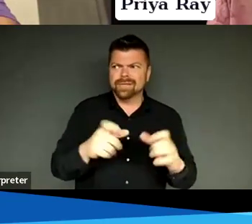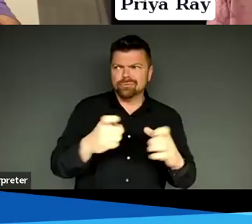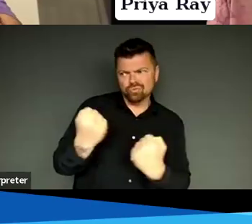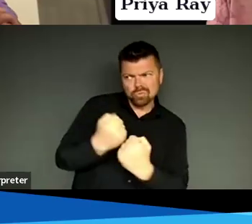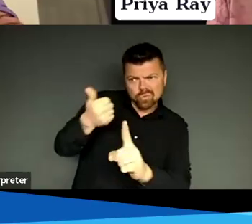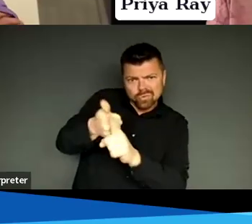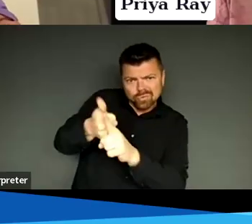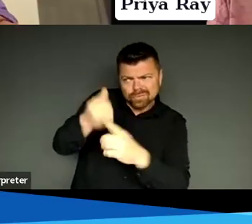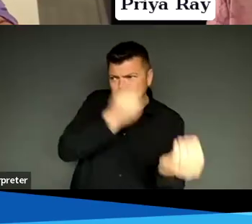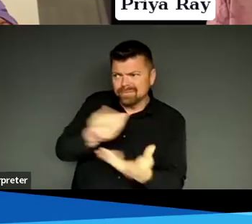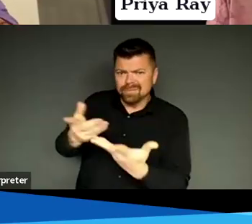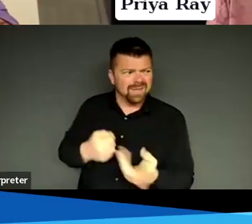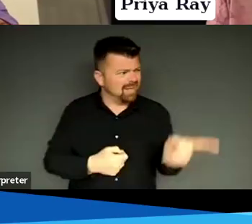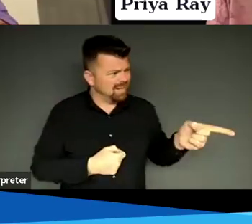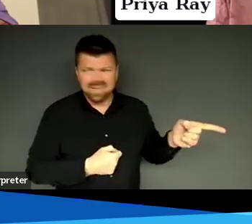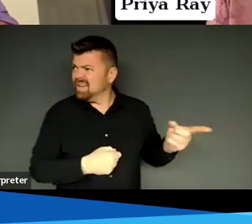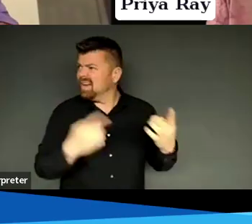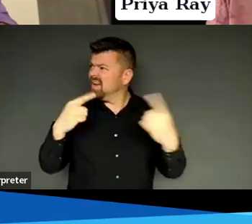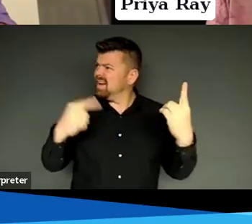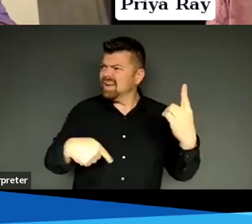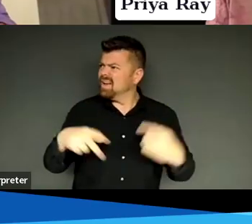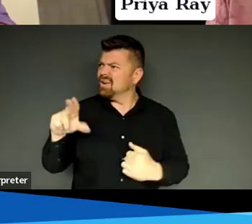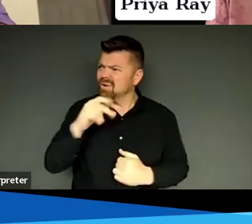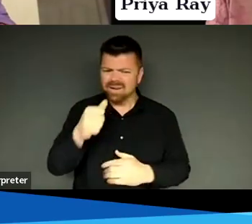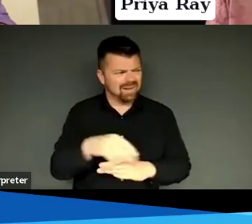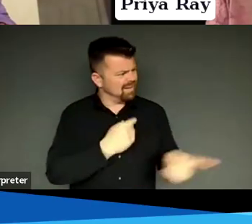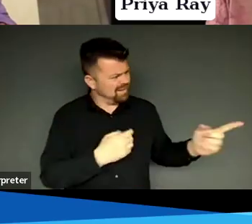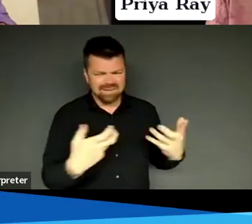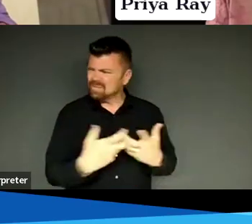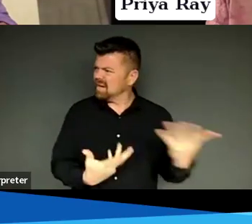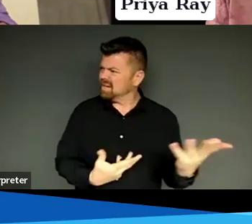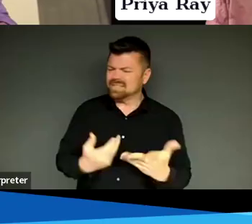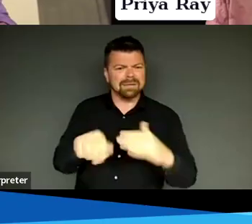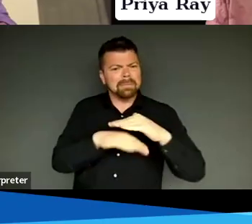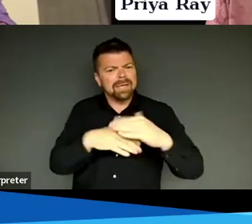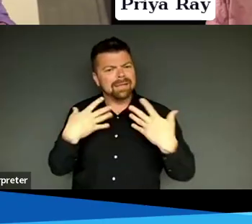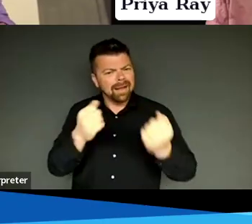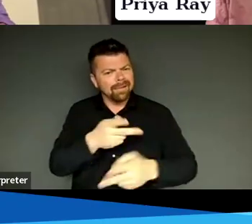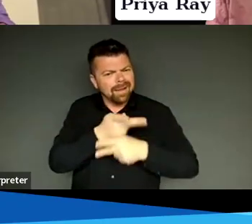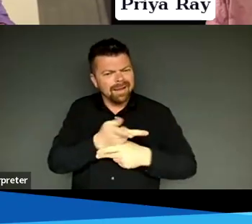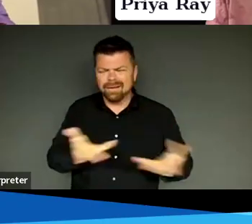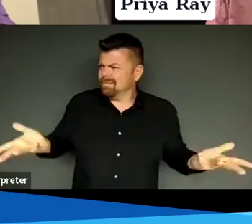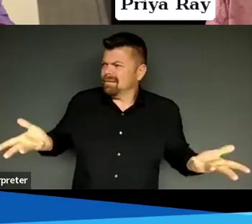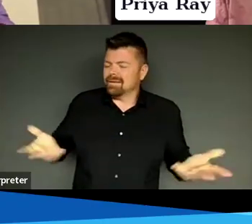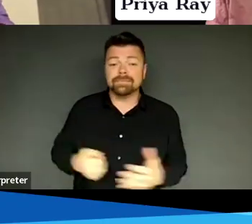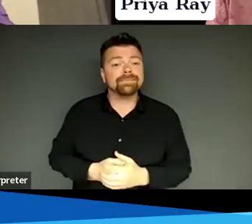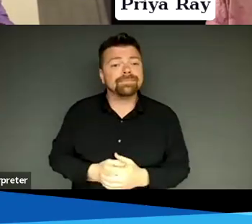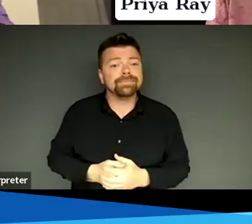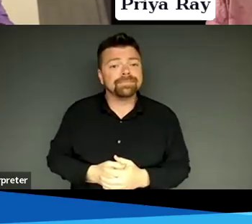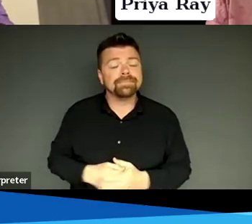to get something that should be really basic healthcare, you know and also